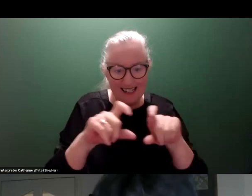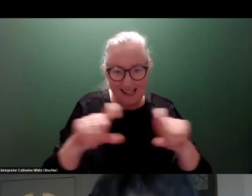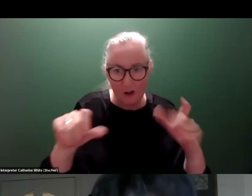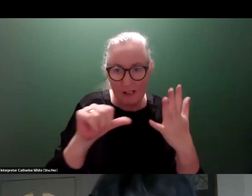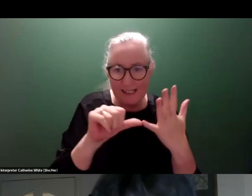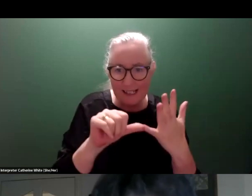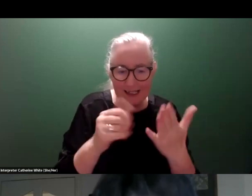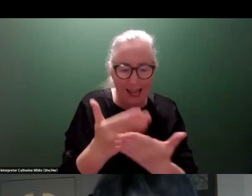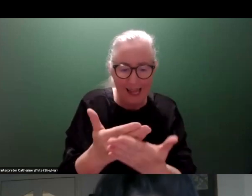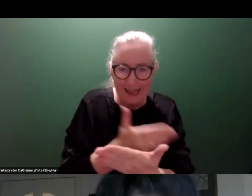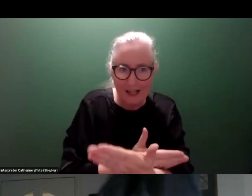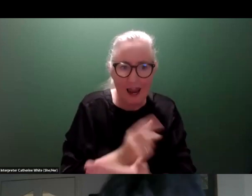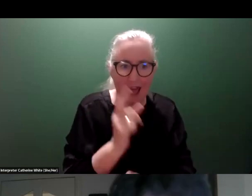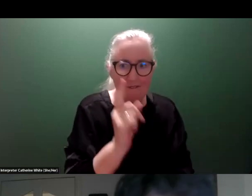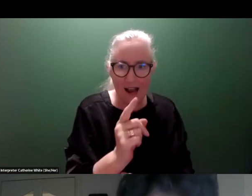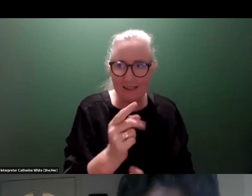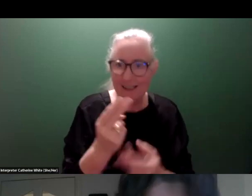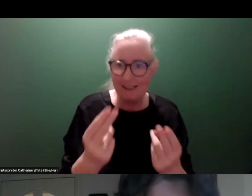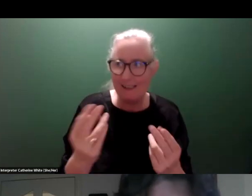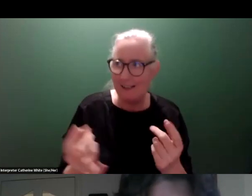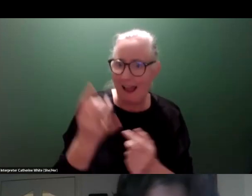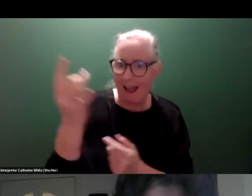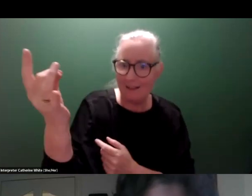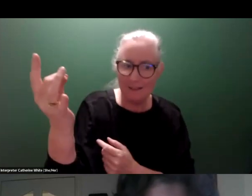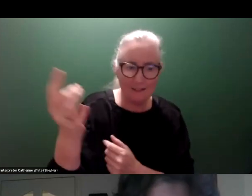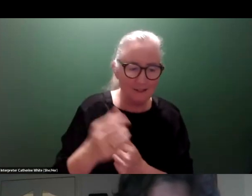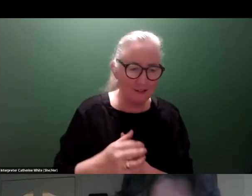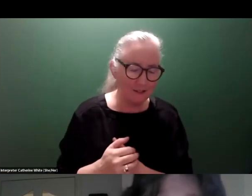where legal advice should be sought.